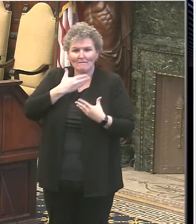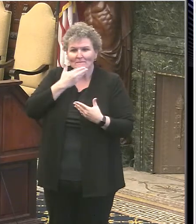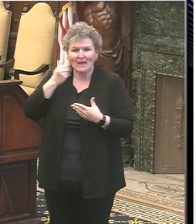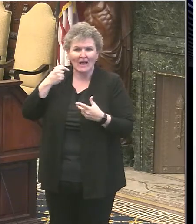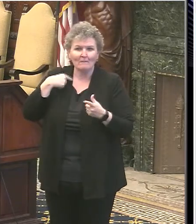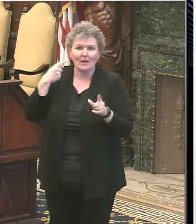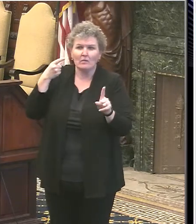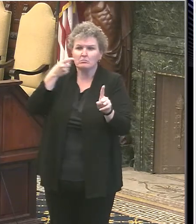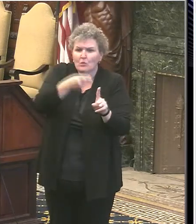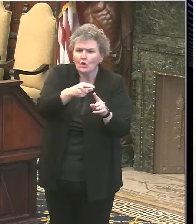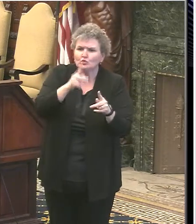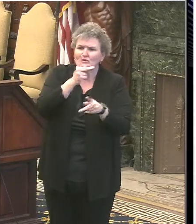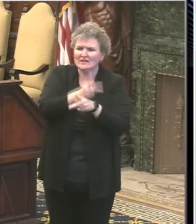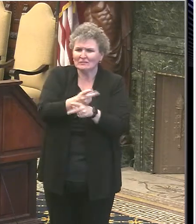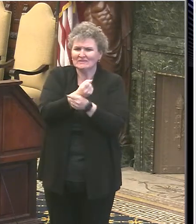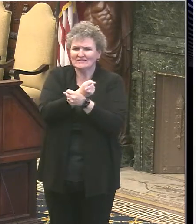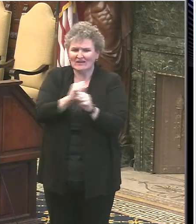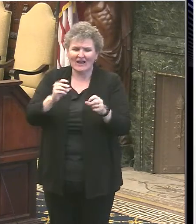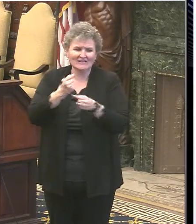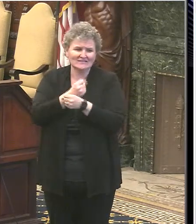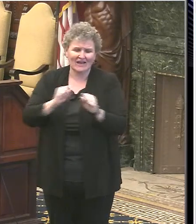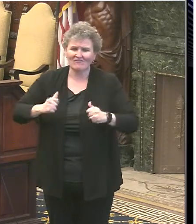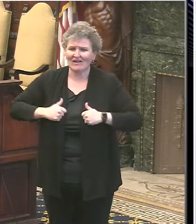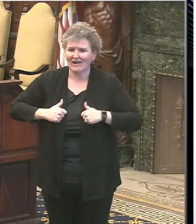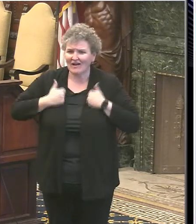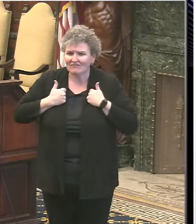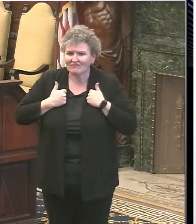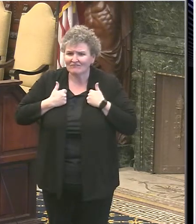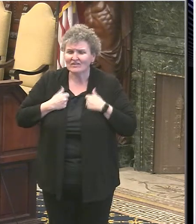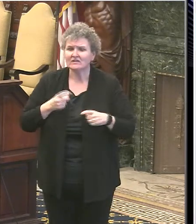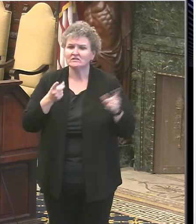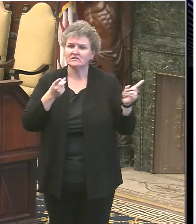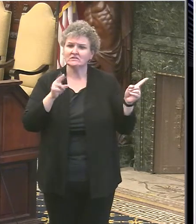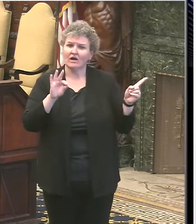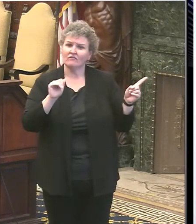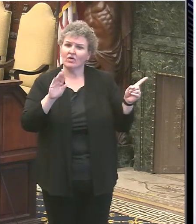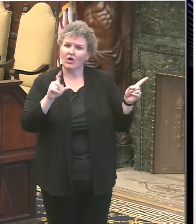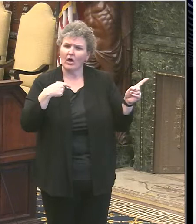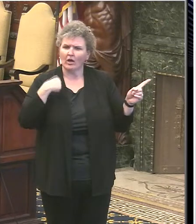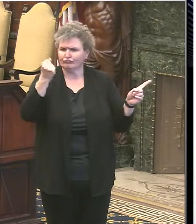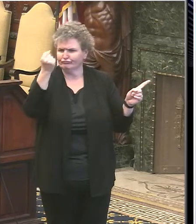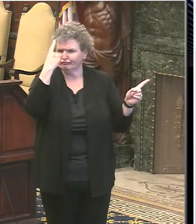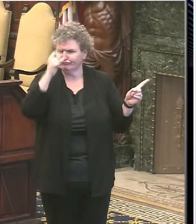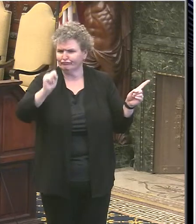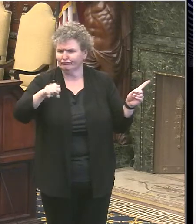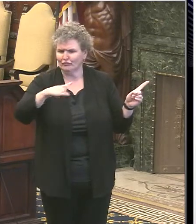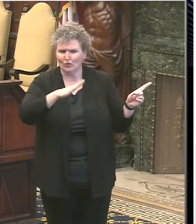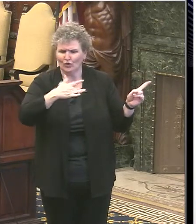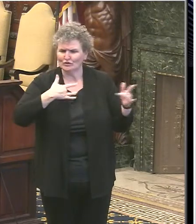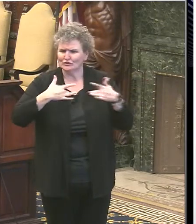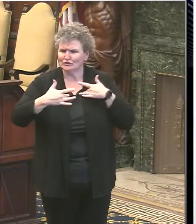people safe. And again, as Dr. Farley said, I do understand their concern and their